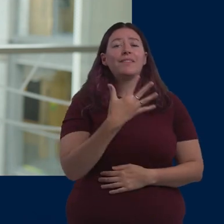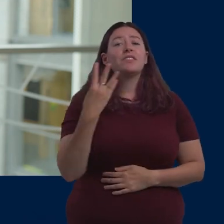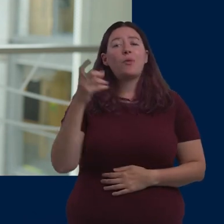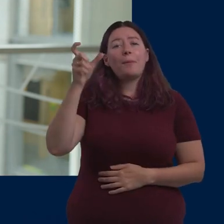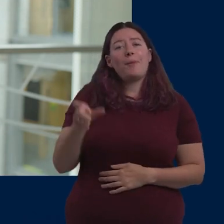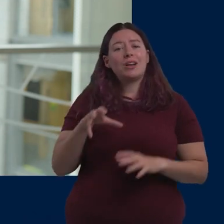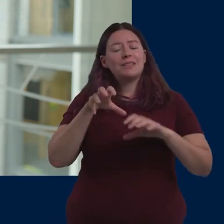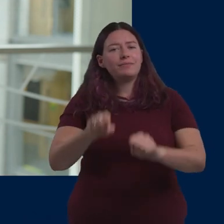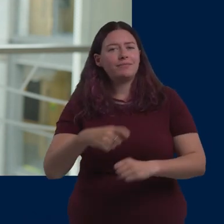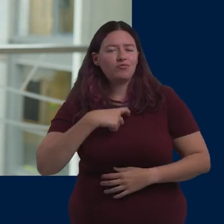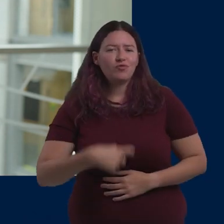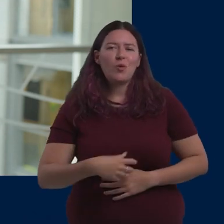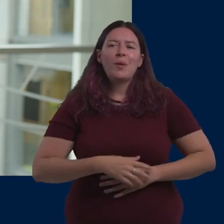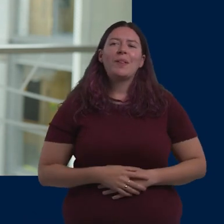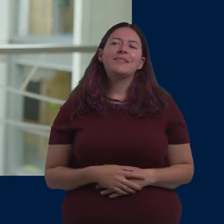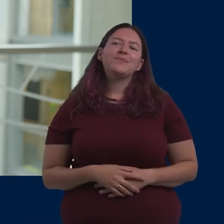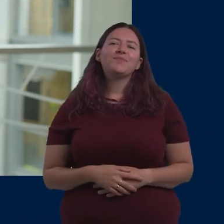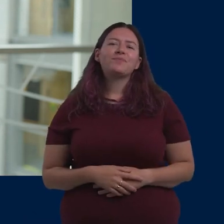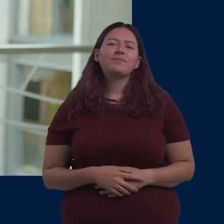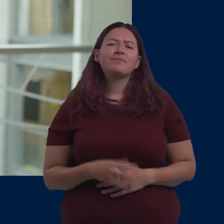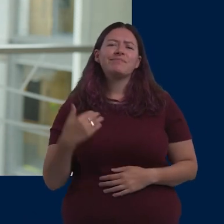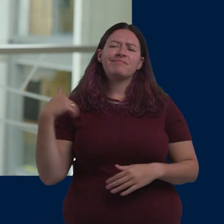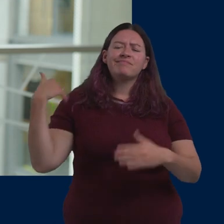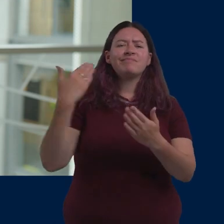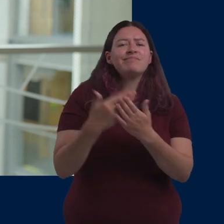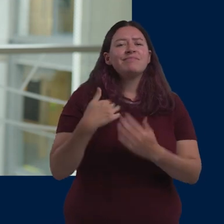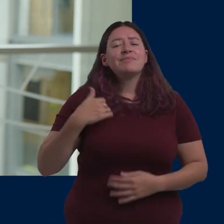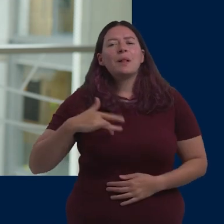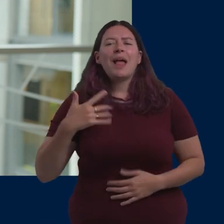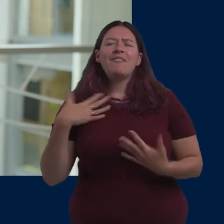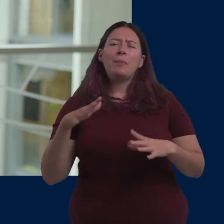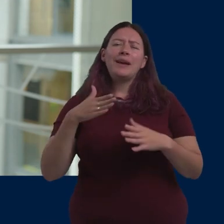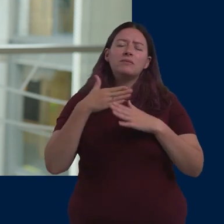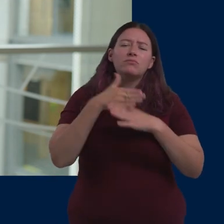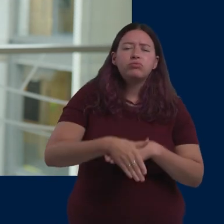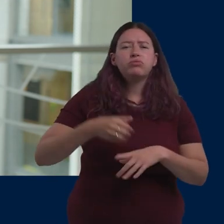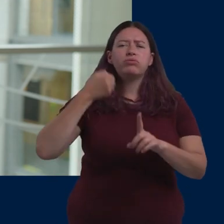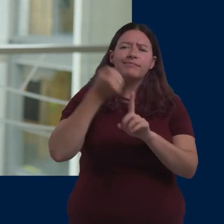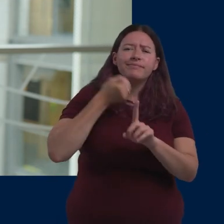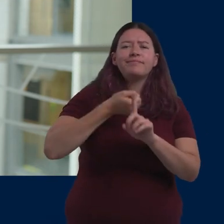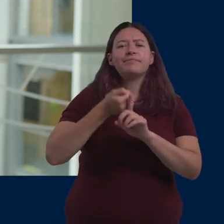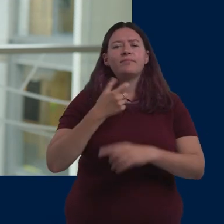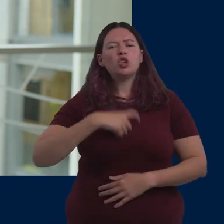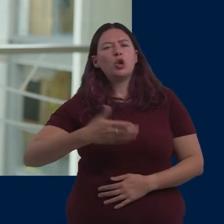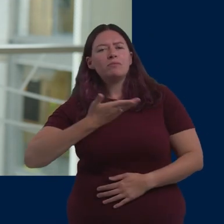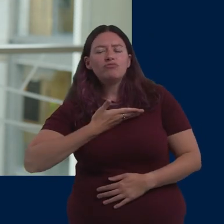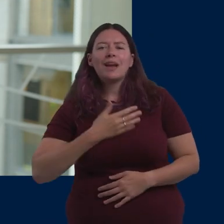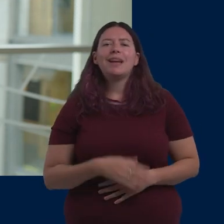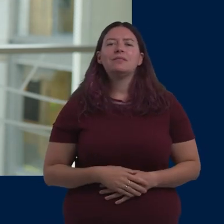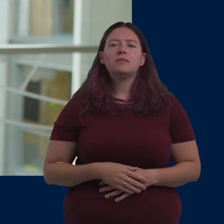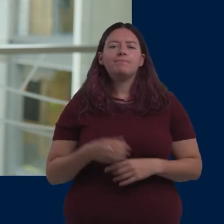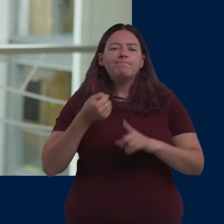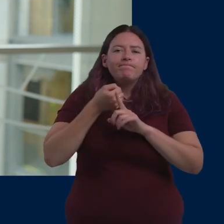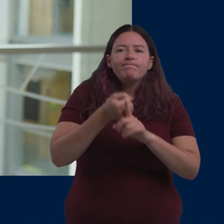this distinguished role. Throughout my life, I've been working tirelessly in campaigning for human rights